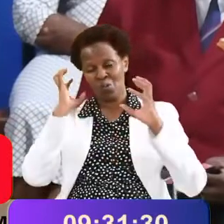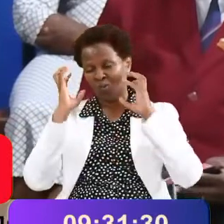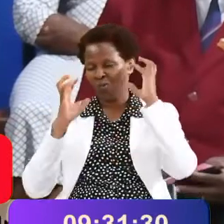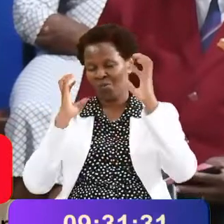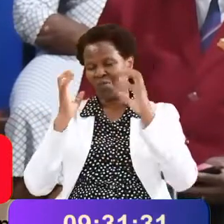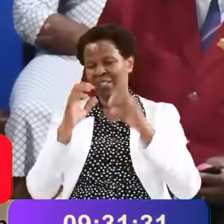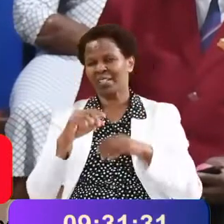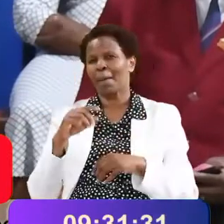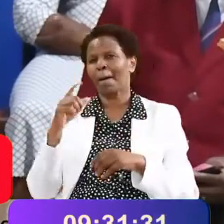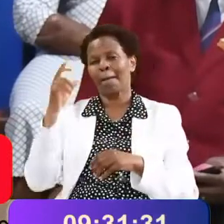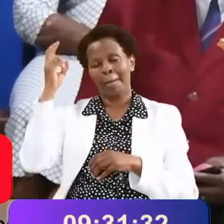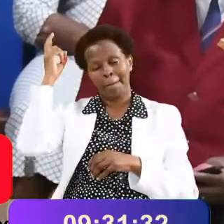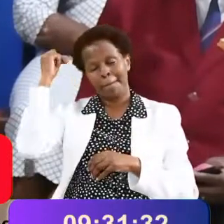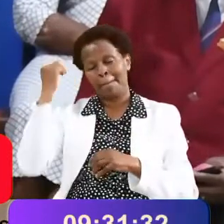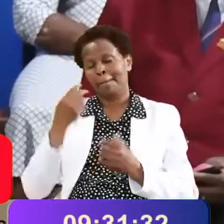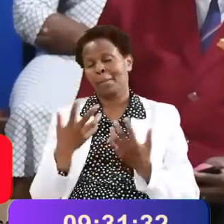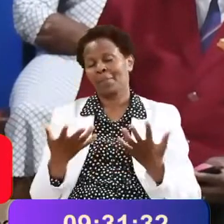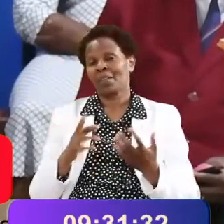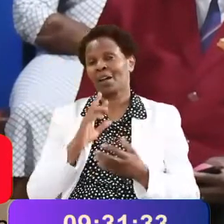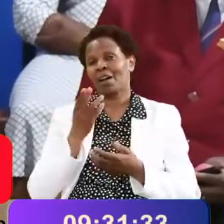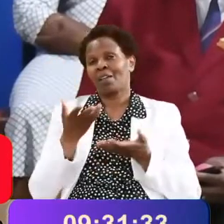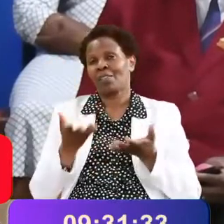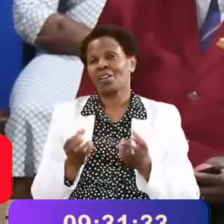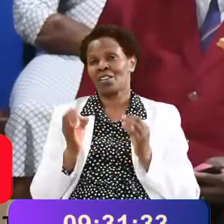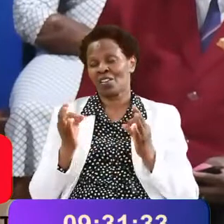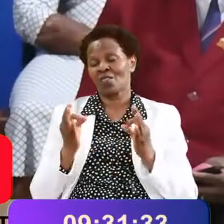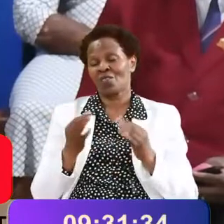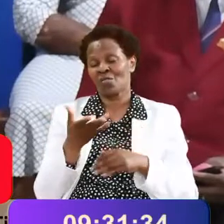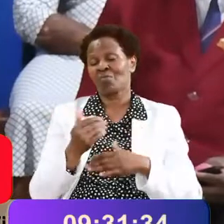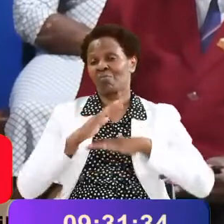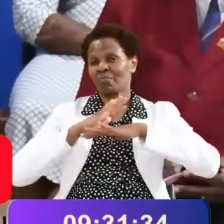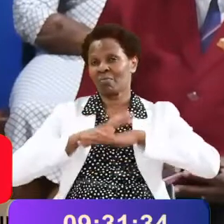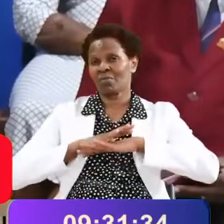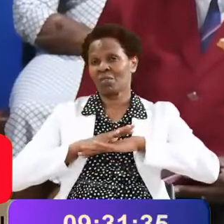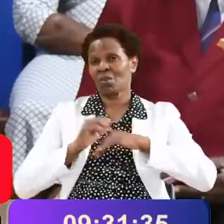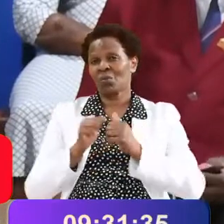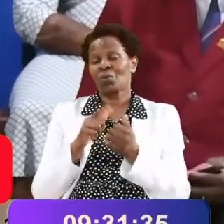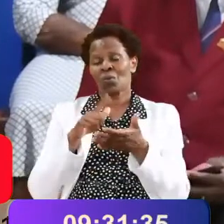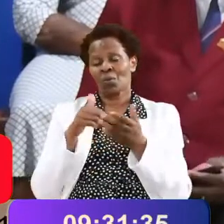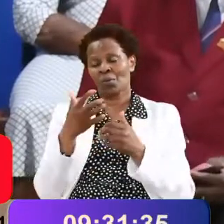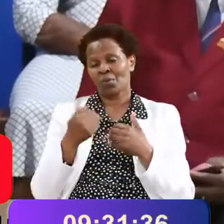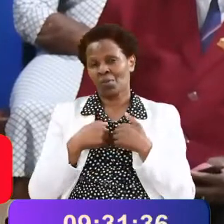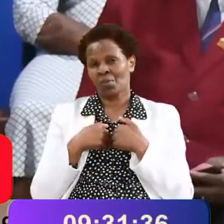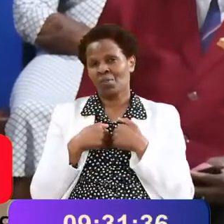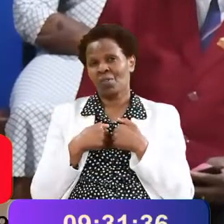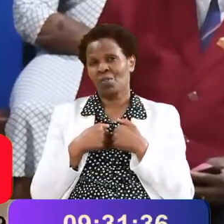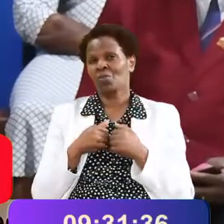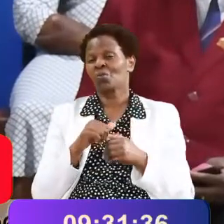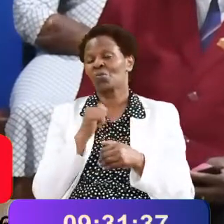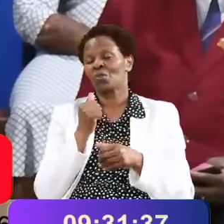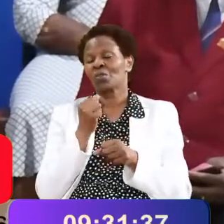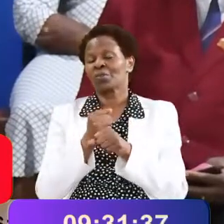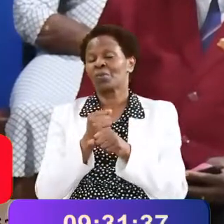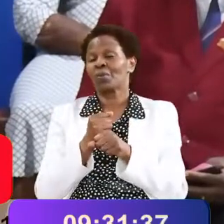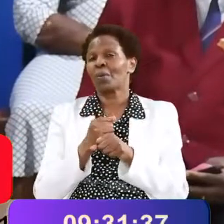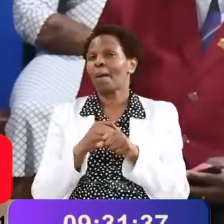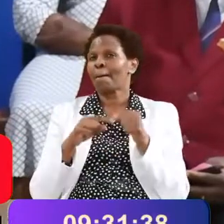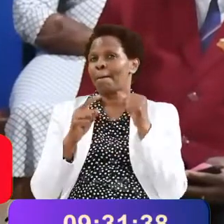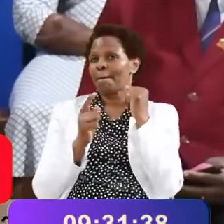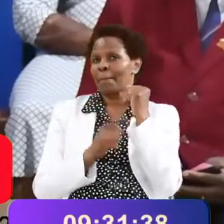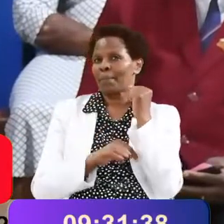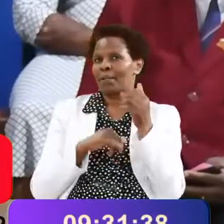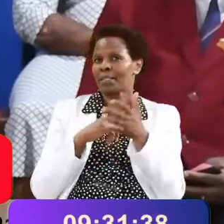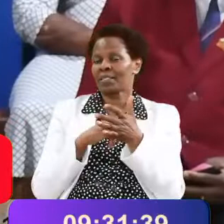thing are there. So if you are content or contented, then that will be the medicine